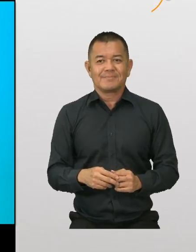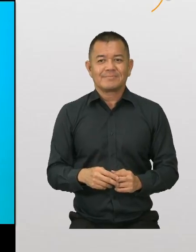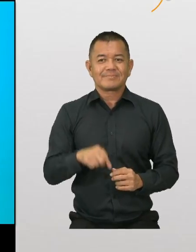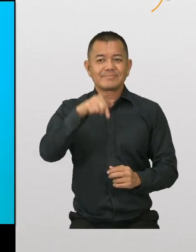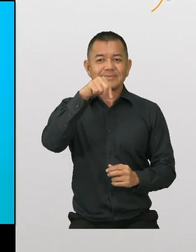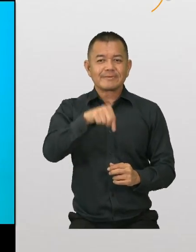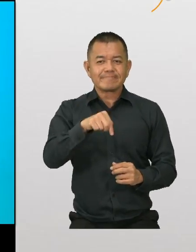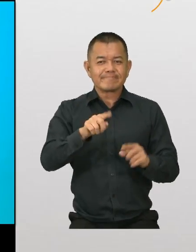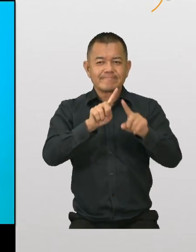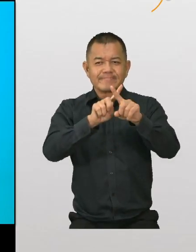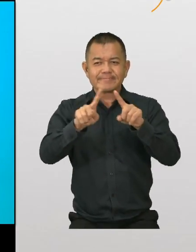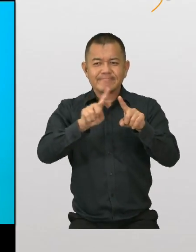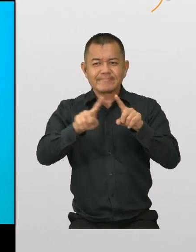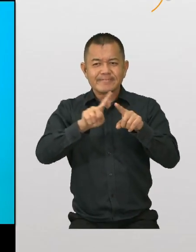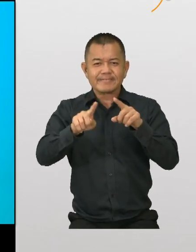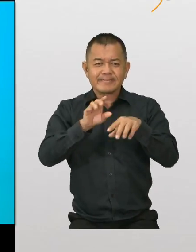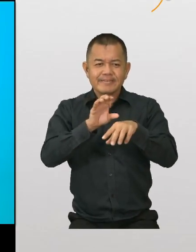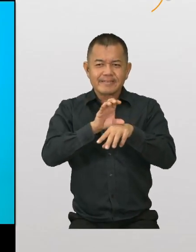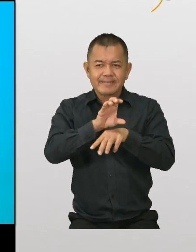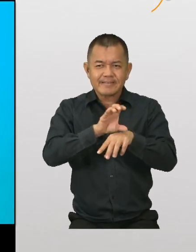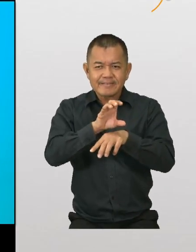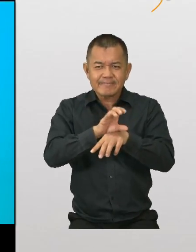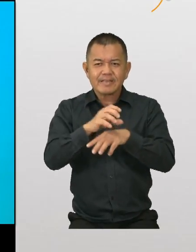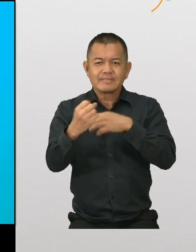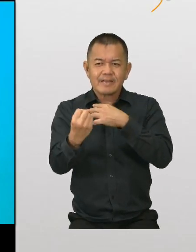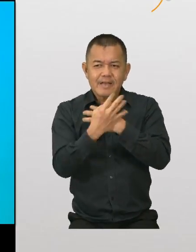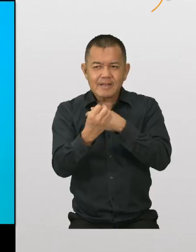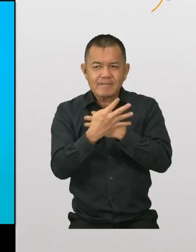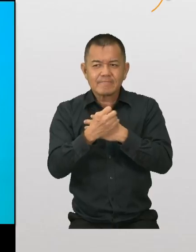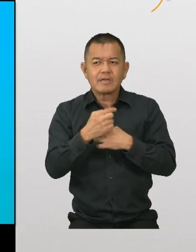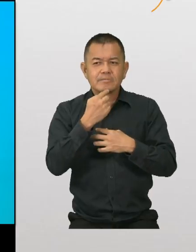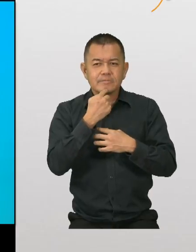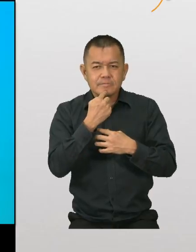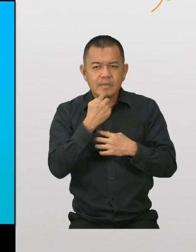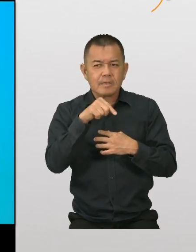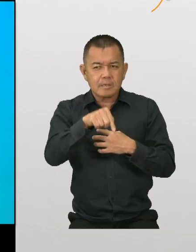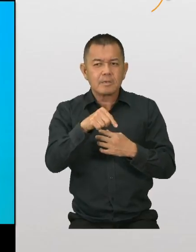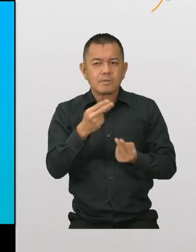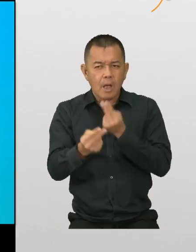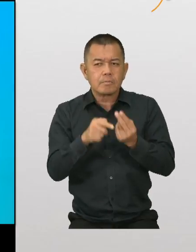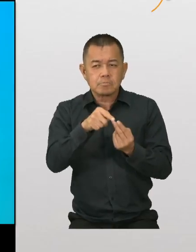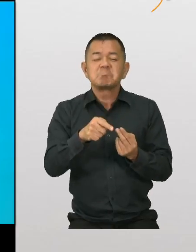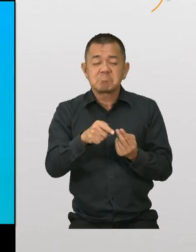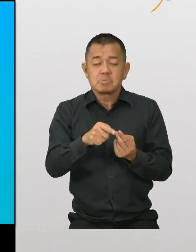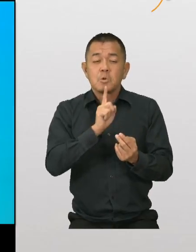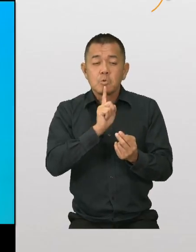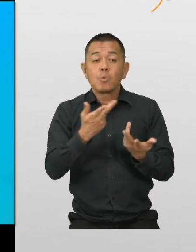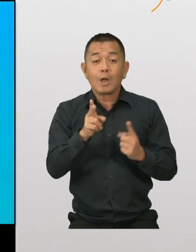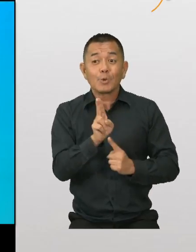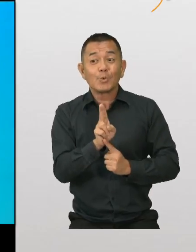from Singaporeans to nominate our hawkers culture because it is uniquely Singapore and it reflects our daily